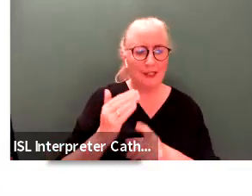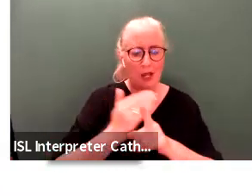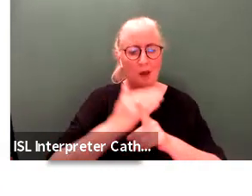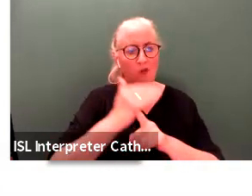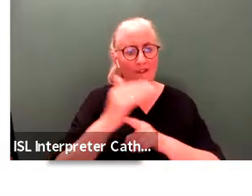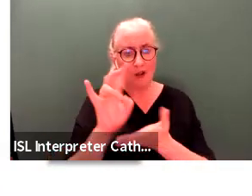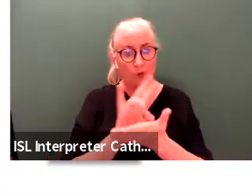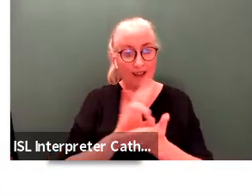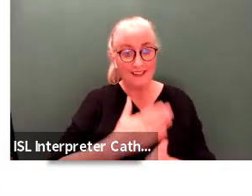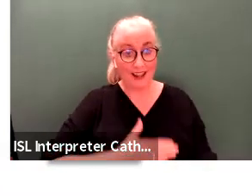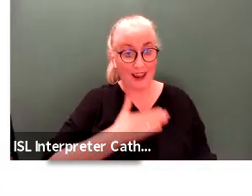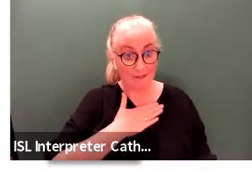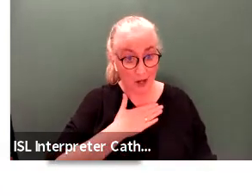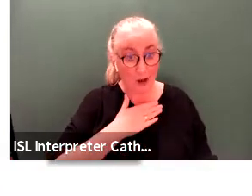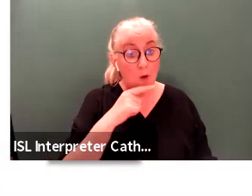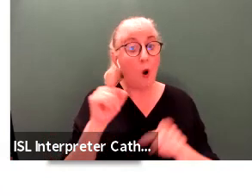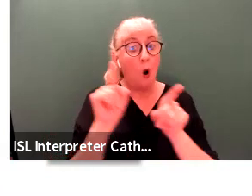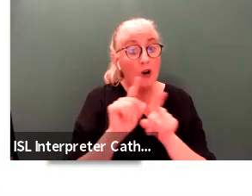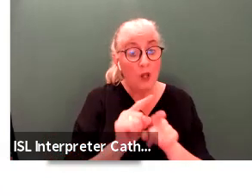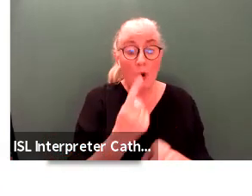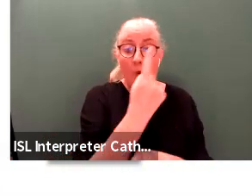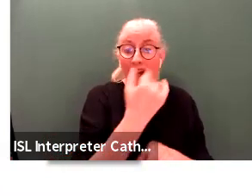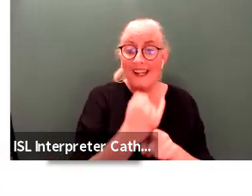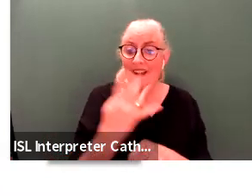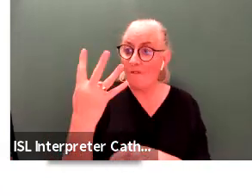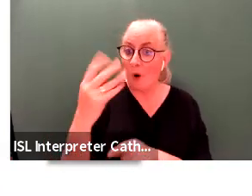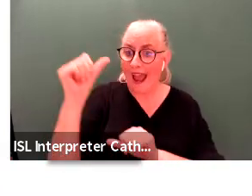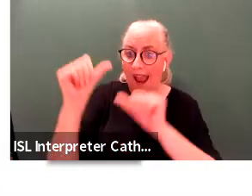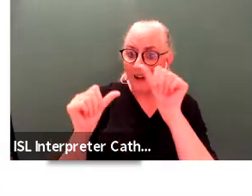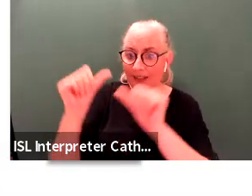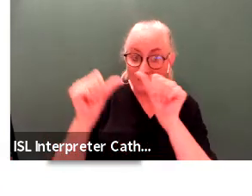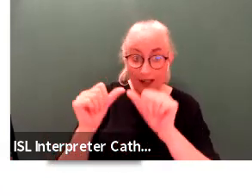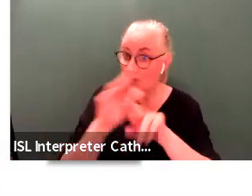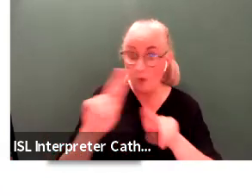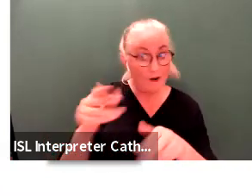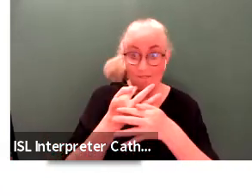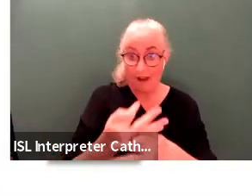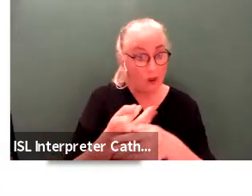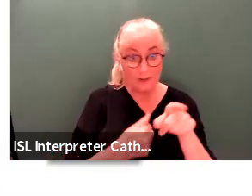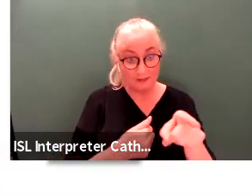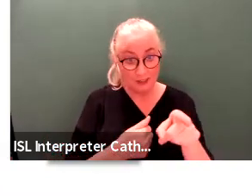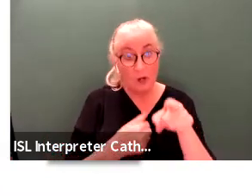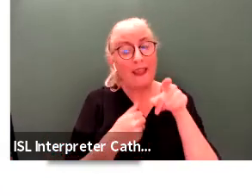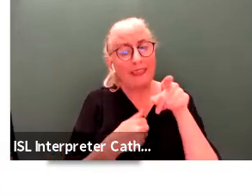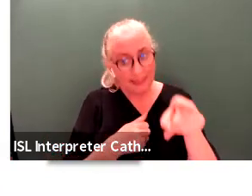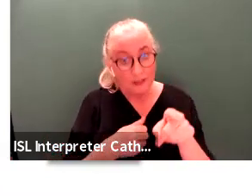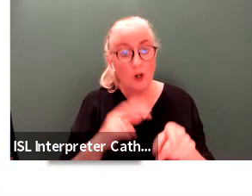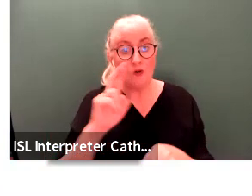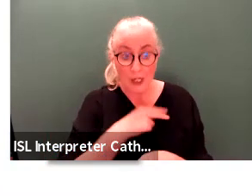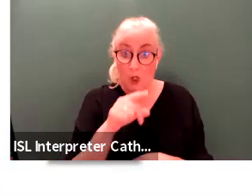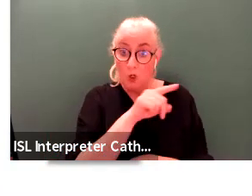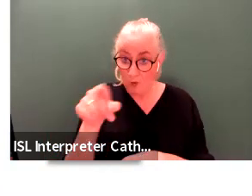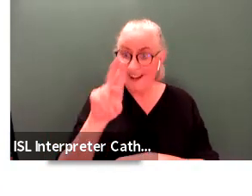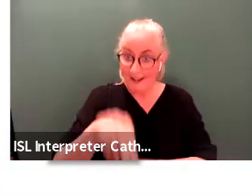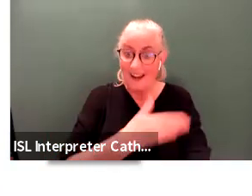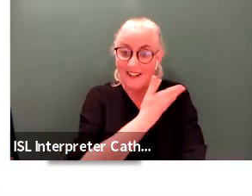life. Did you know also that 1 in 4 adults do not meet these global recommendations? So this is something that you could start with. You